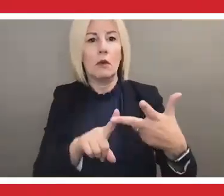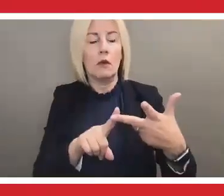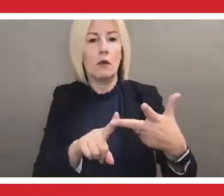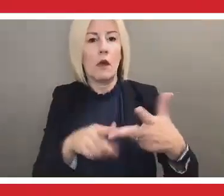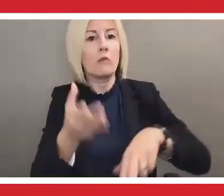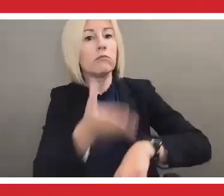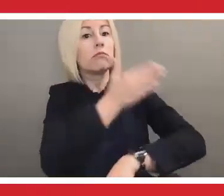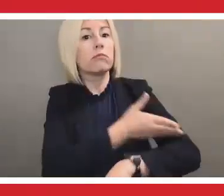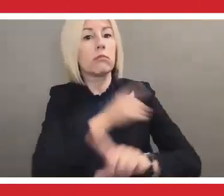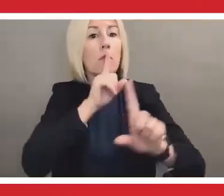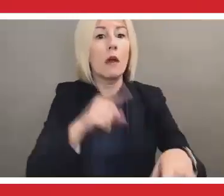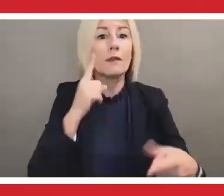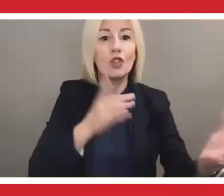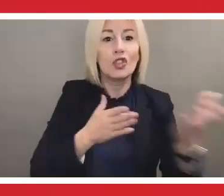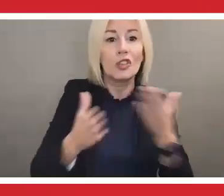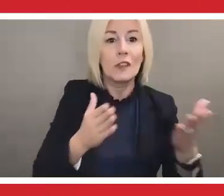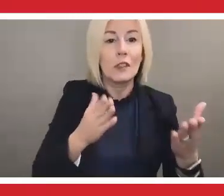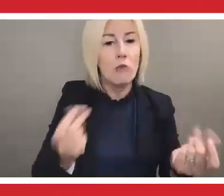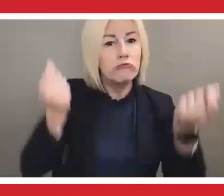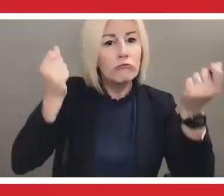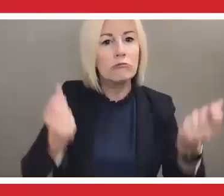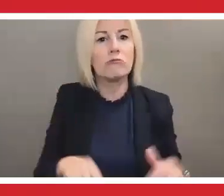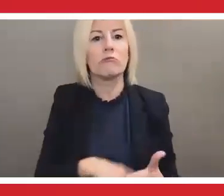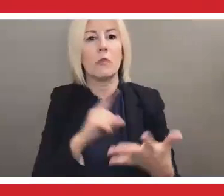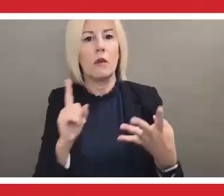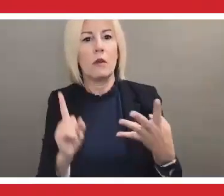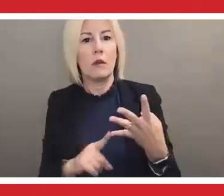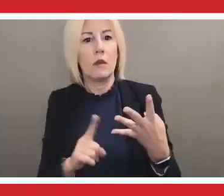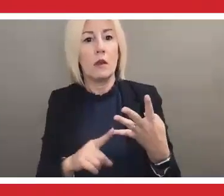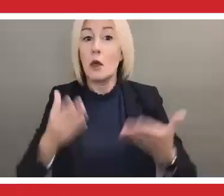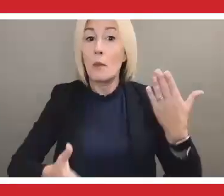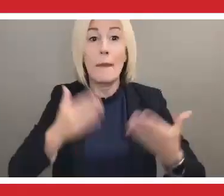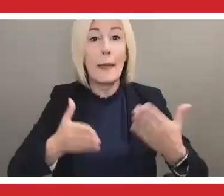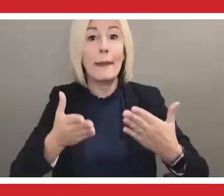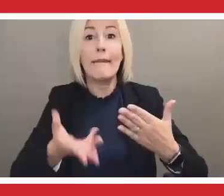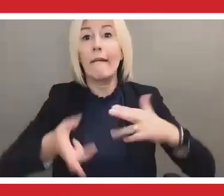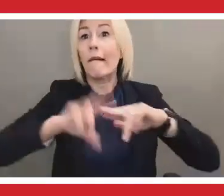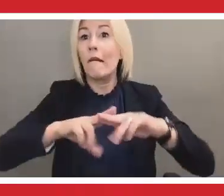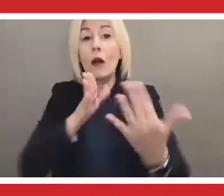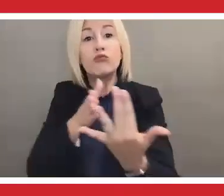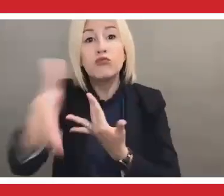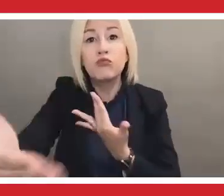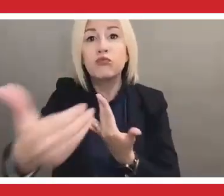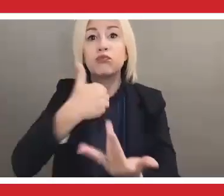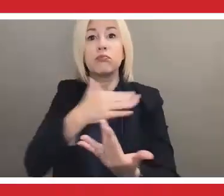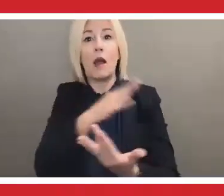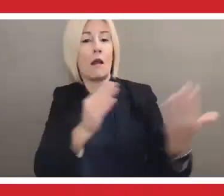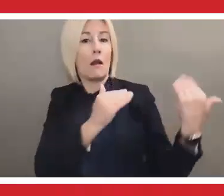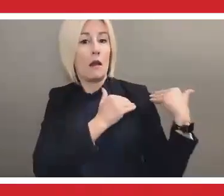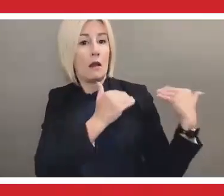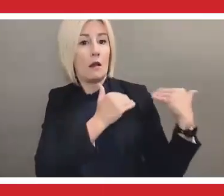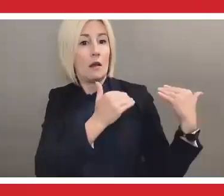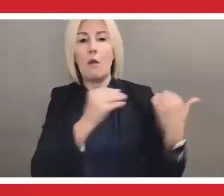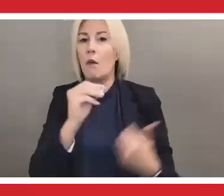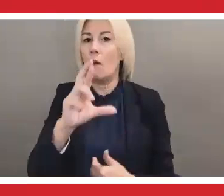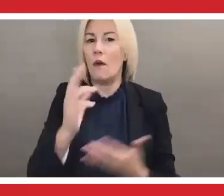responsive services with efficiency? Maybe it's increased transparency and accountability, or perhaps